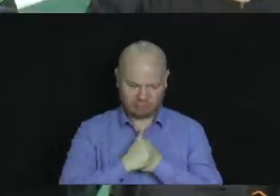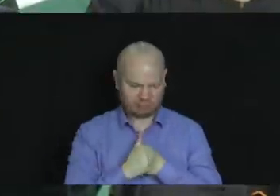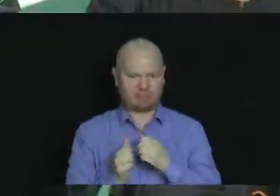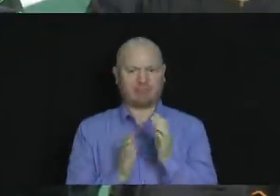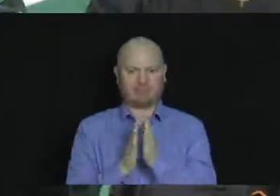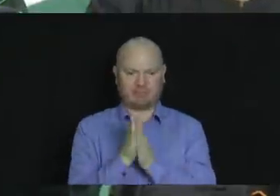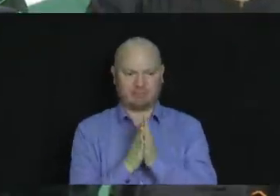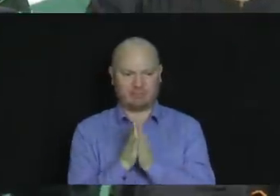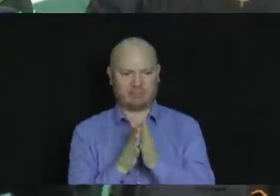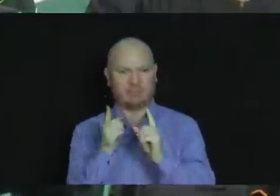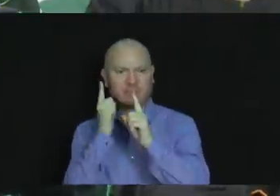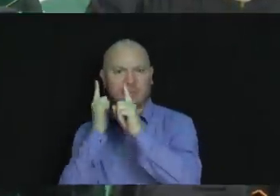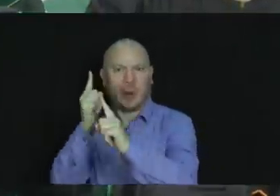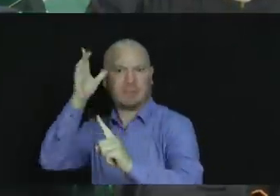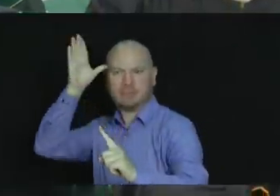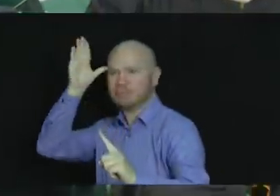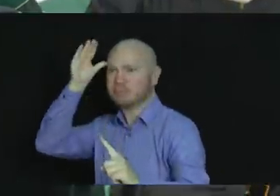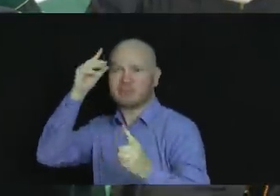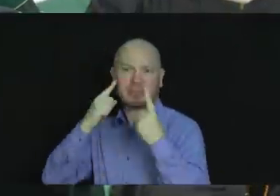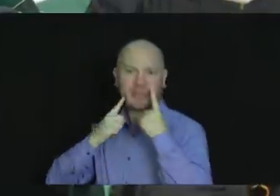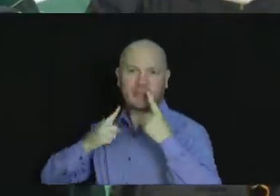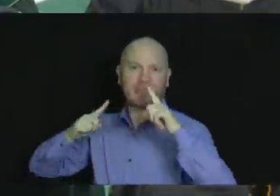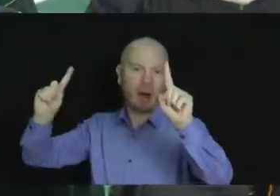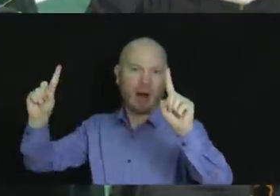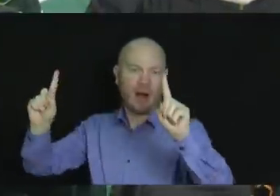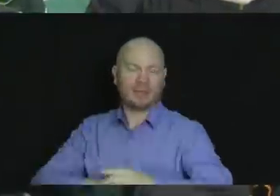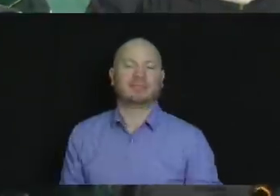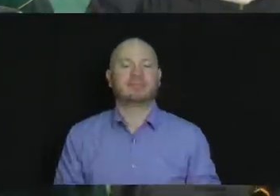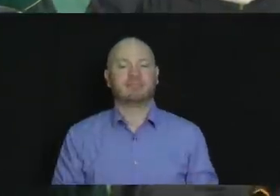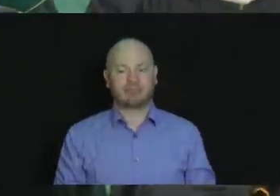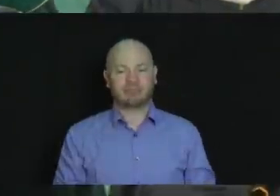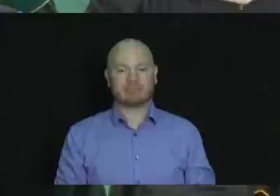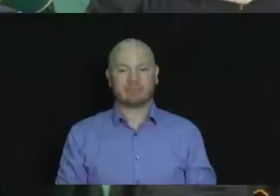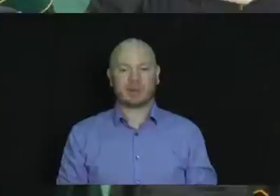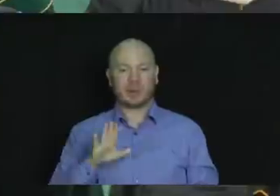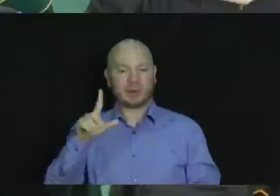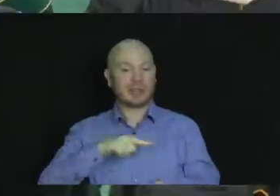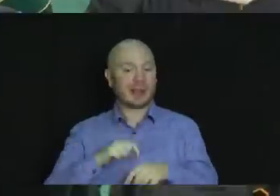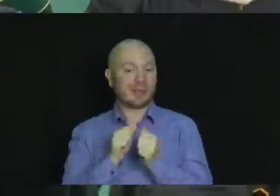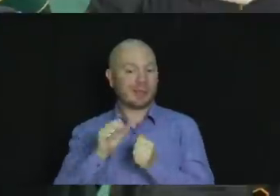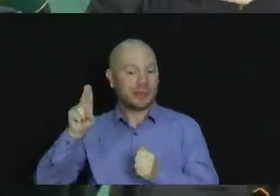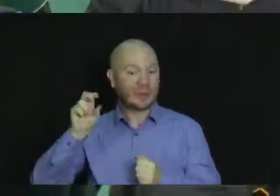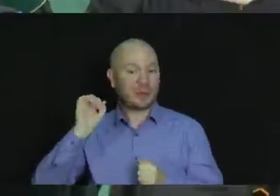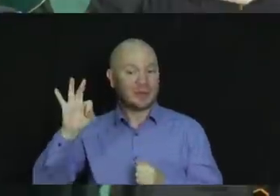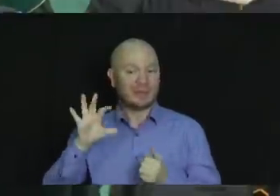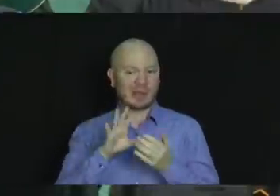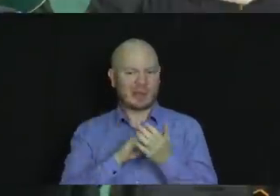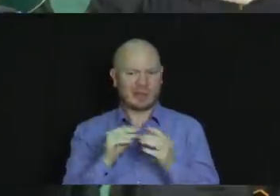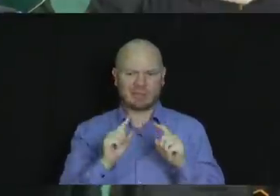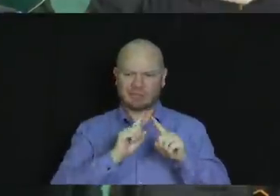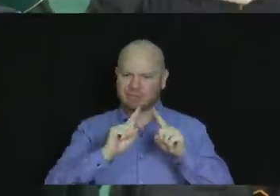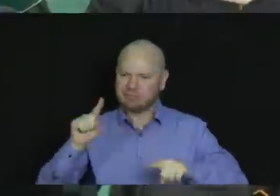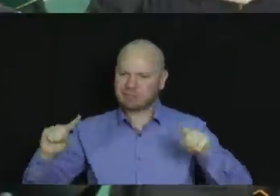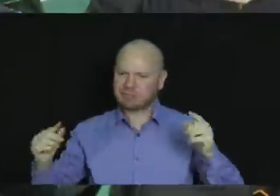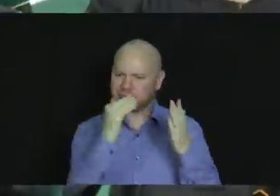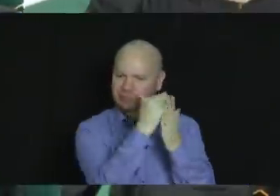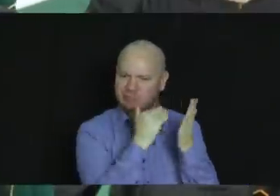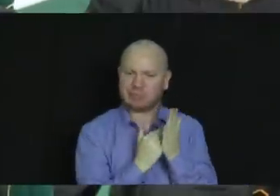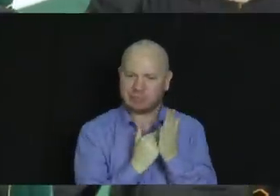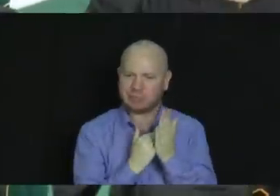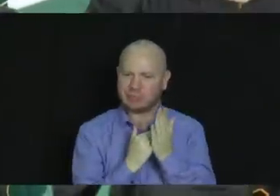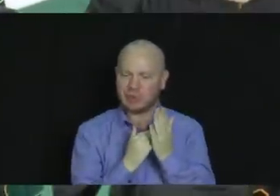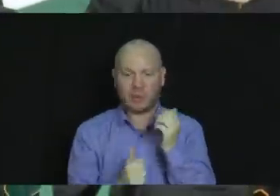succeed. Throughout your time here, you have learned tremendous lessons. Among them, and perhaps